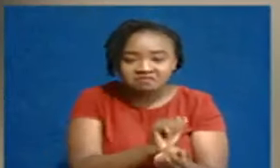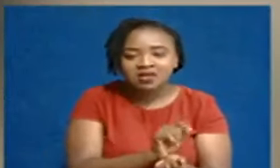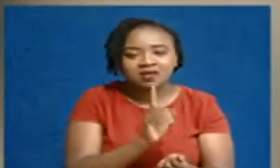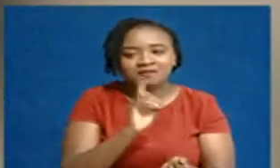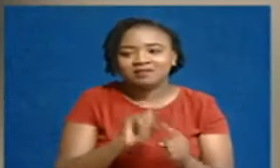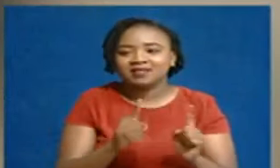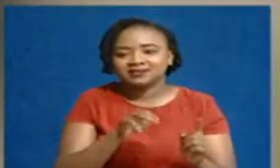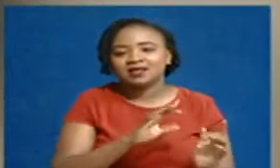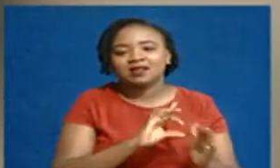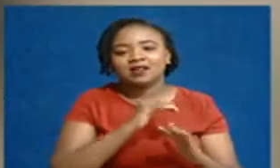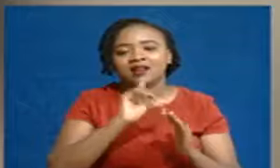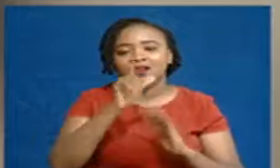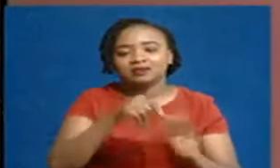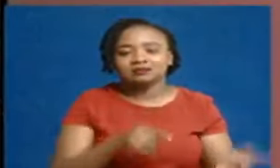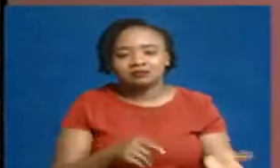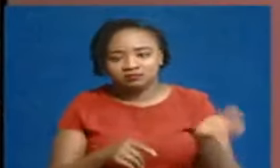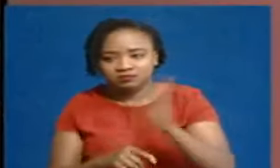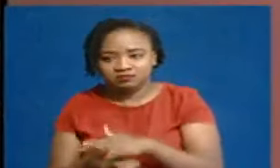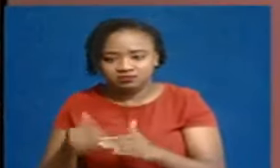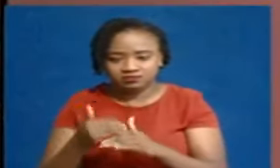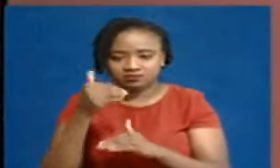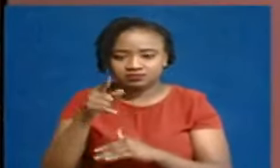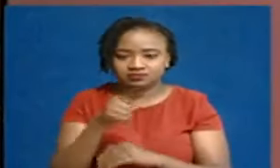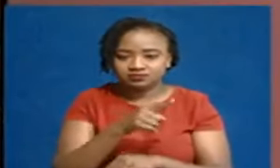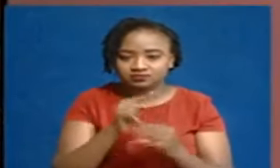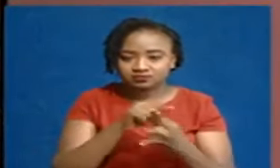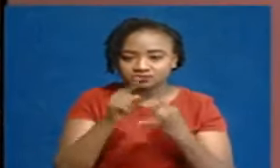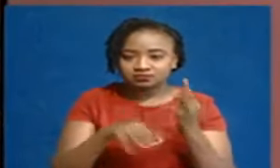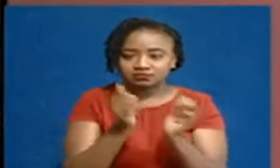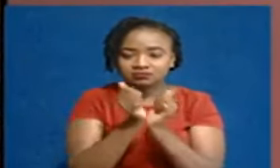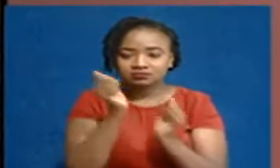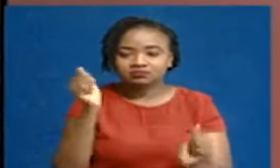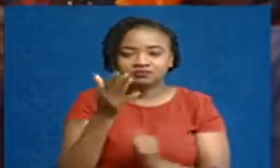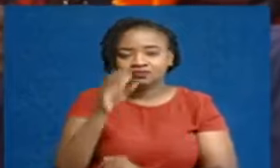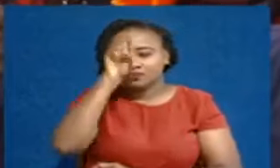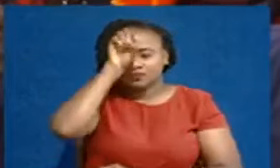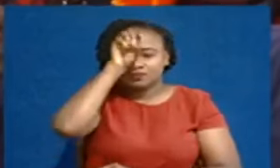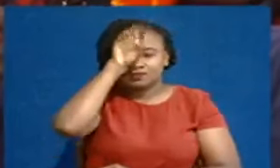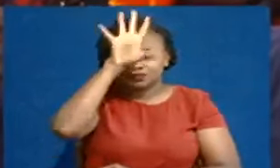summons hours after the three were released by their abductors in Kiambu County.